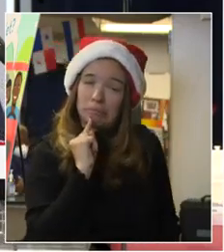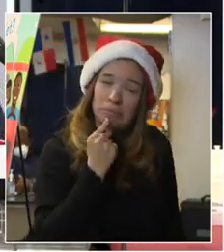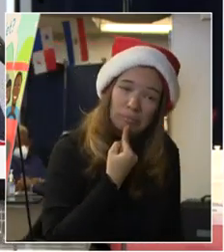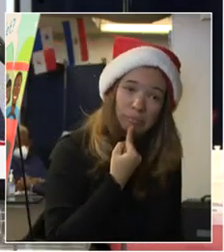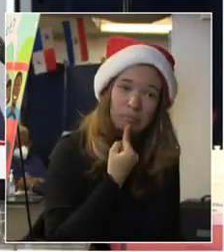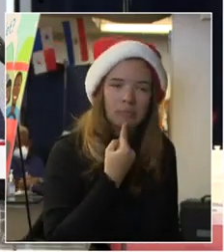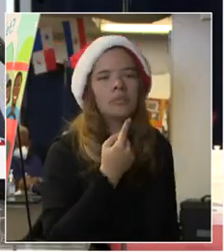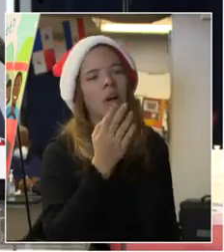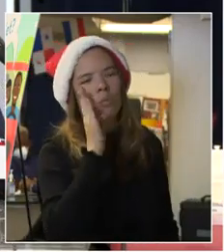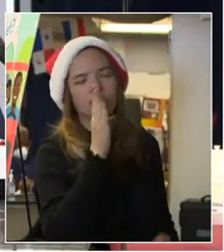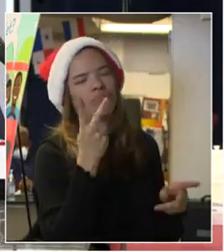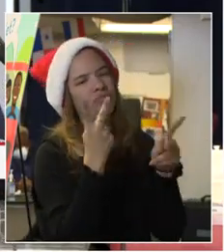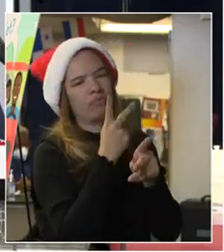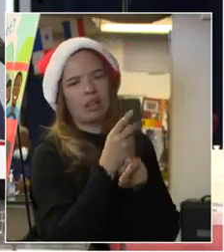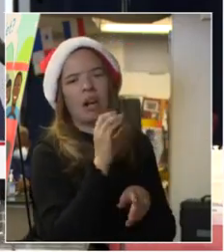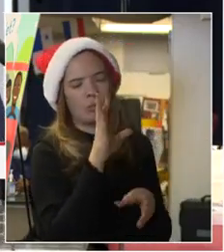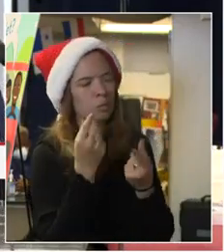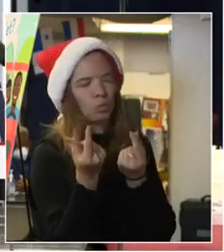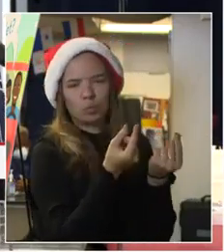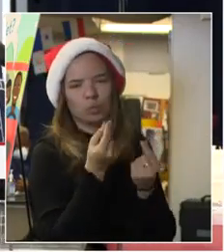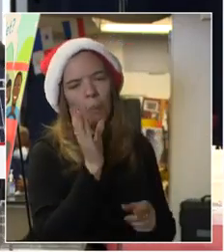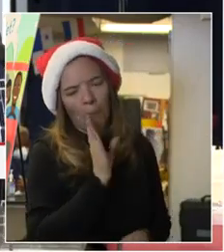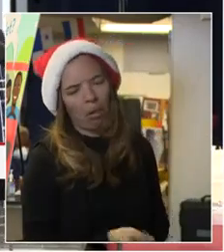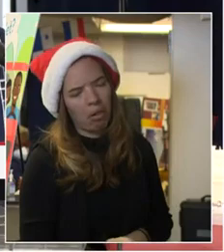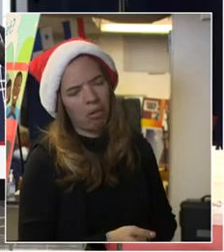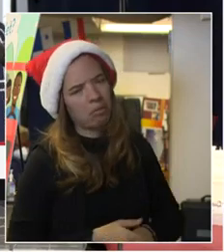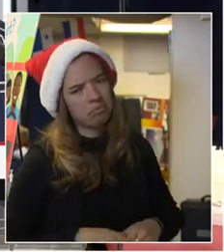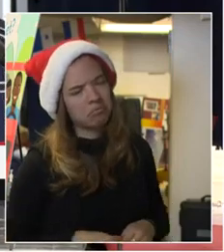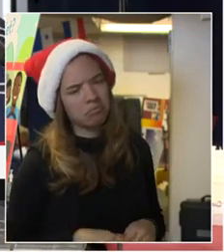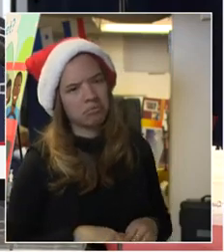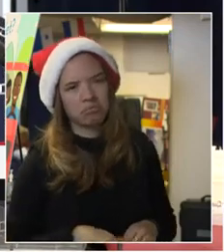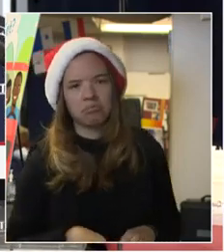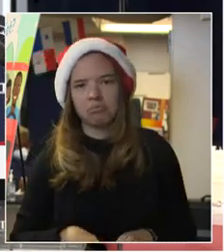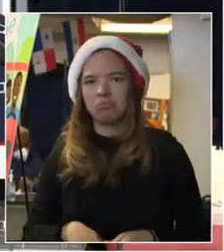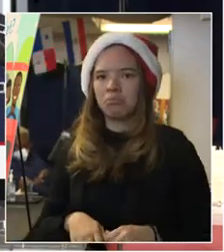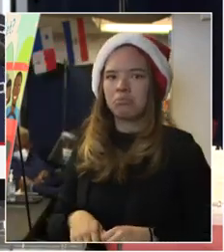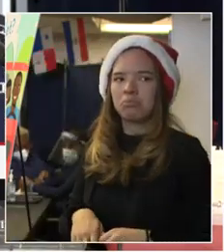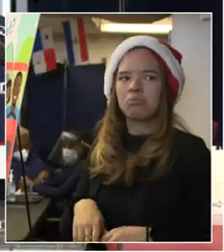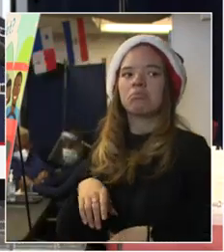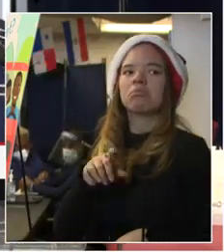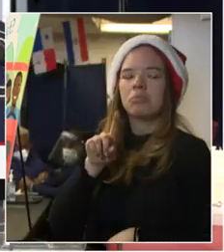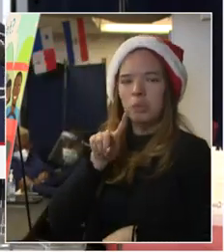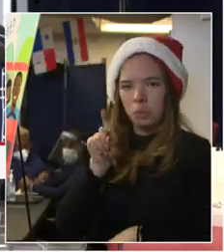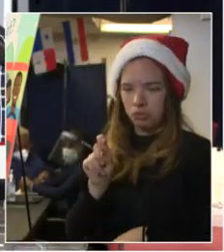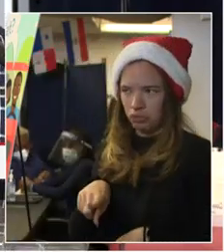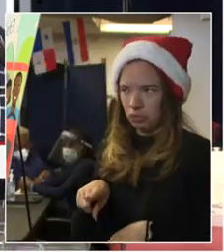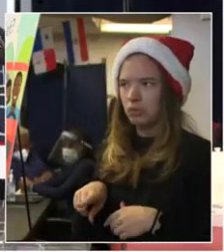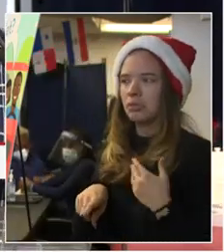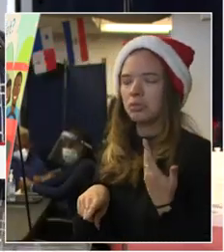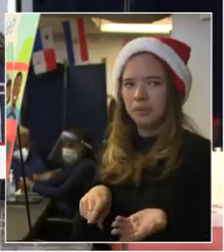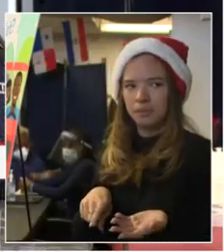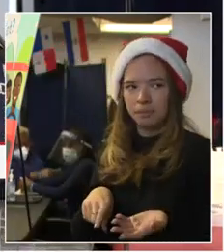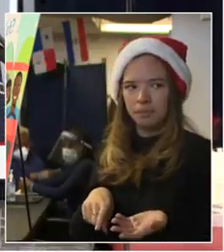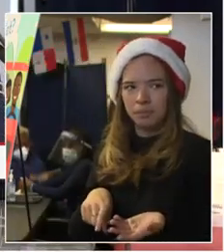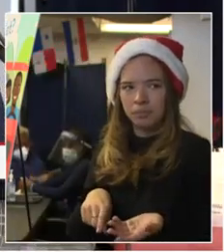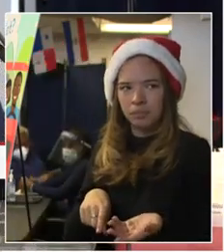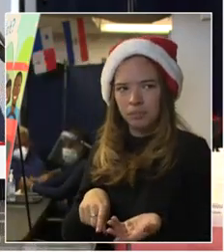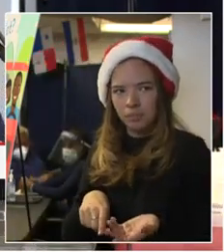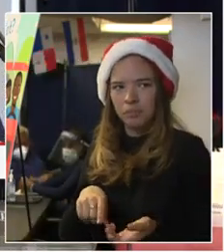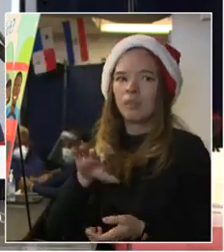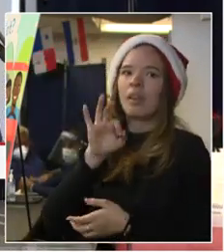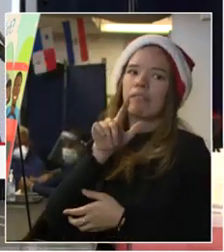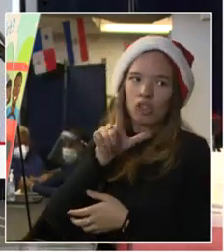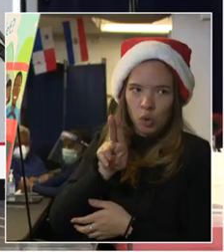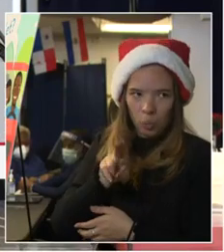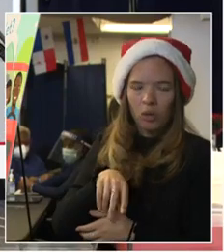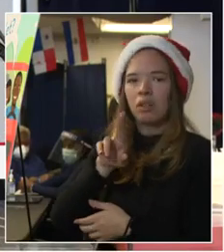and supporting of our inpatients within our hospitals. And then I just also wanted to ask, I know we're talking about flu and RSV and COVID vaccines